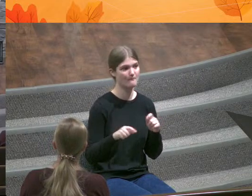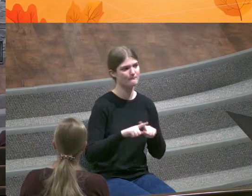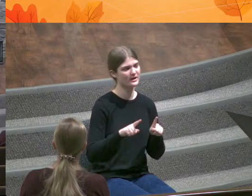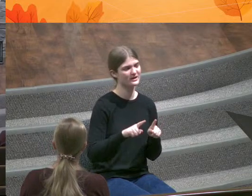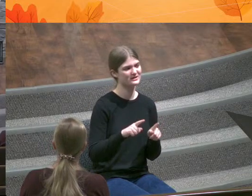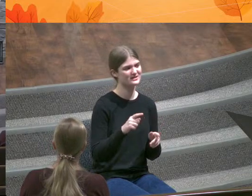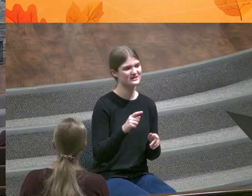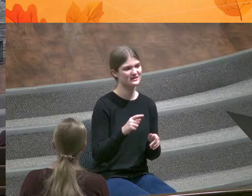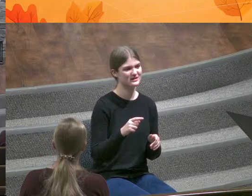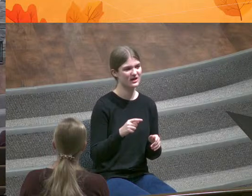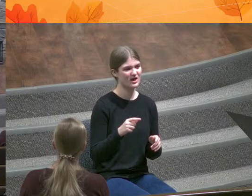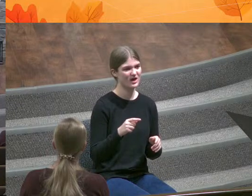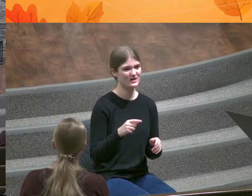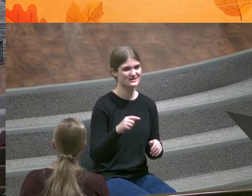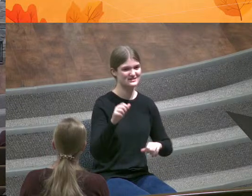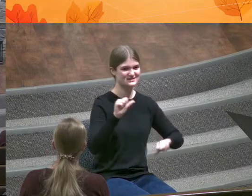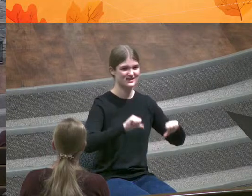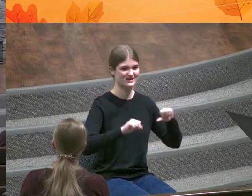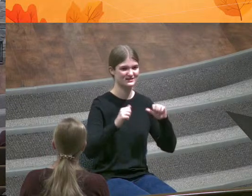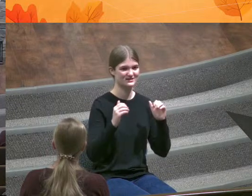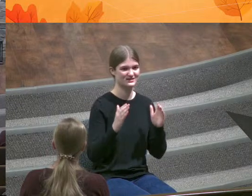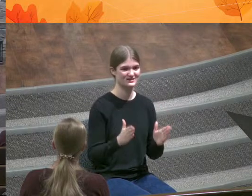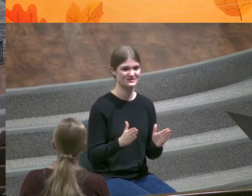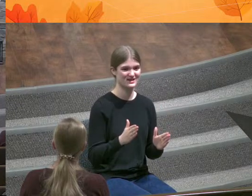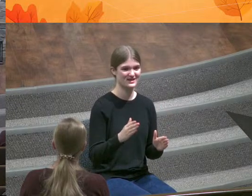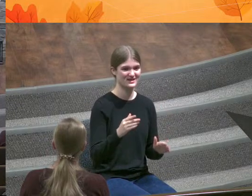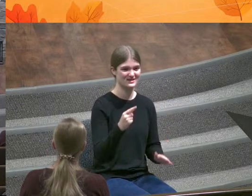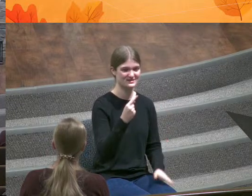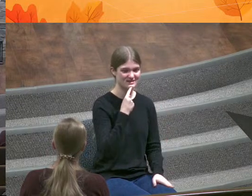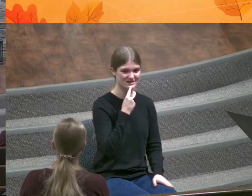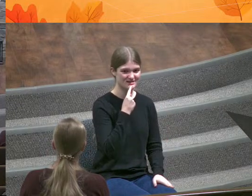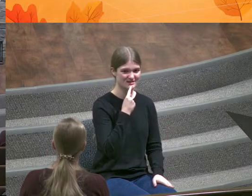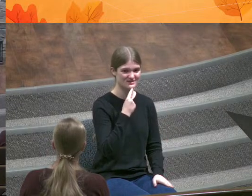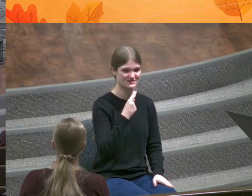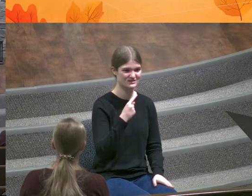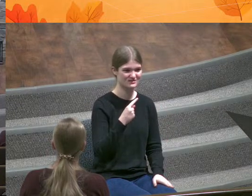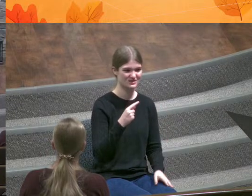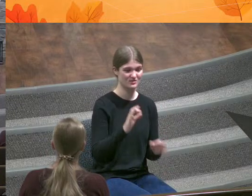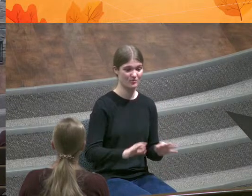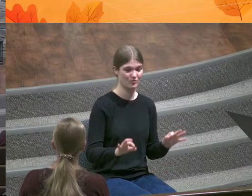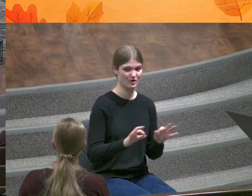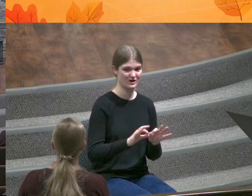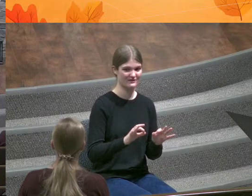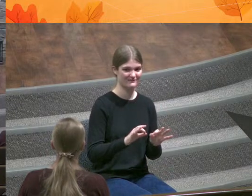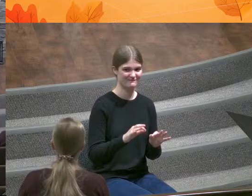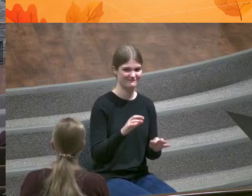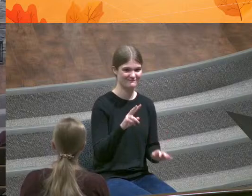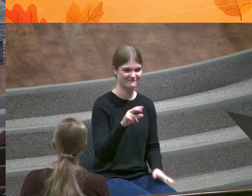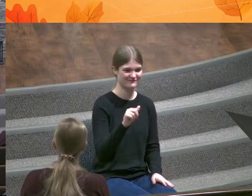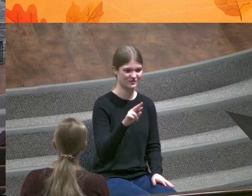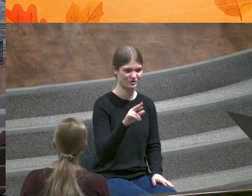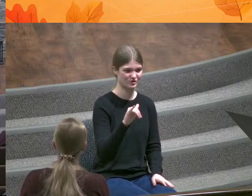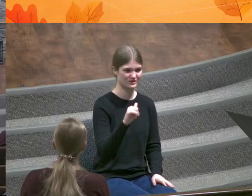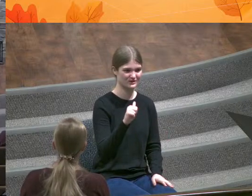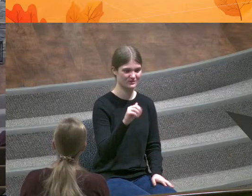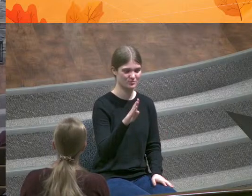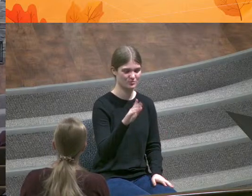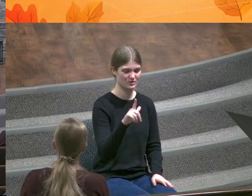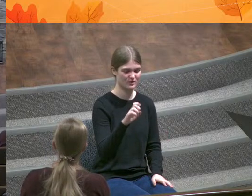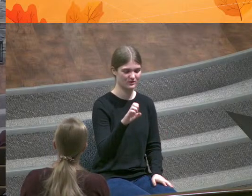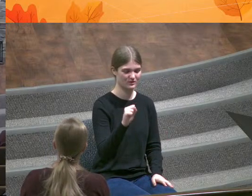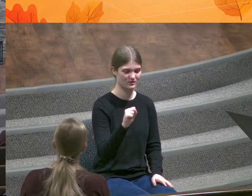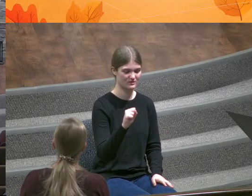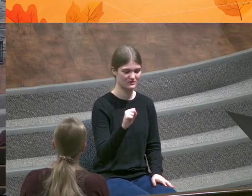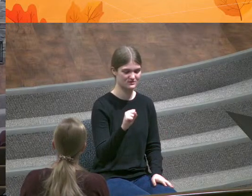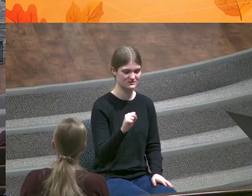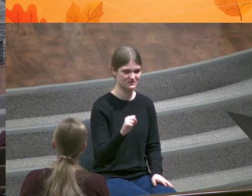And yet somehow I'm supposed, scientists call this critical variables kept within critical limits. And I'm supposed to believe